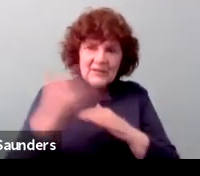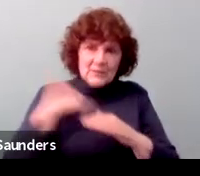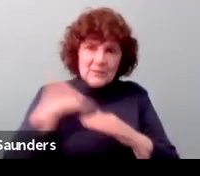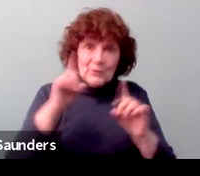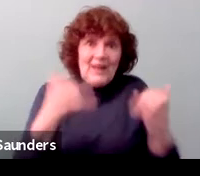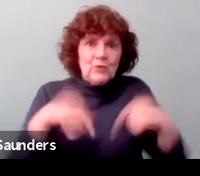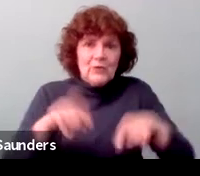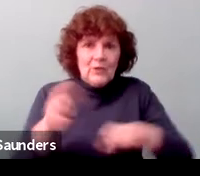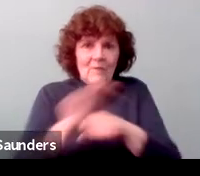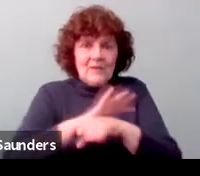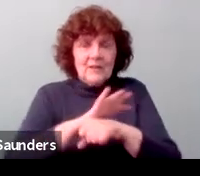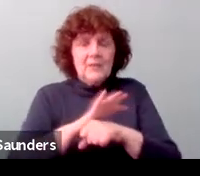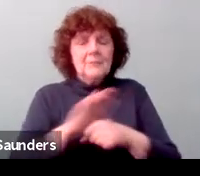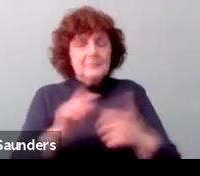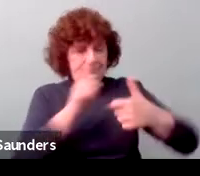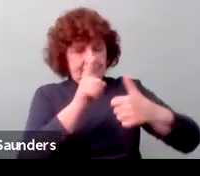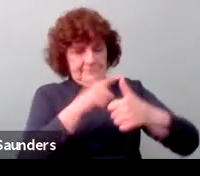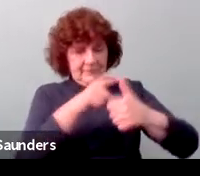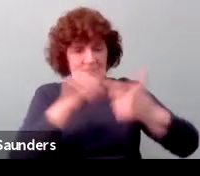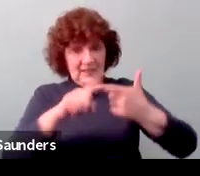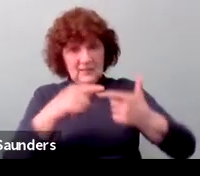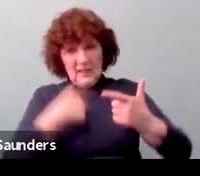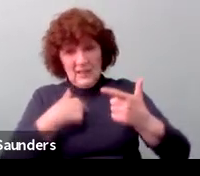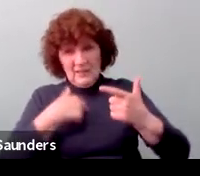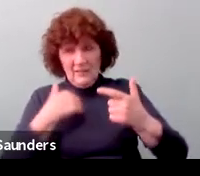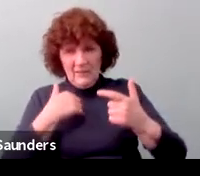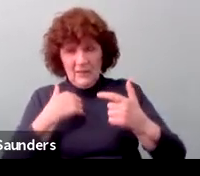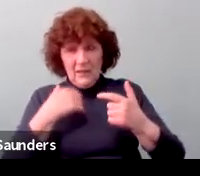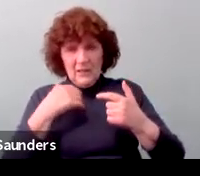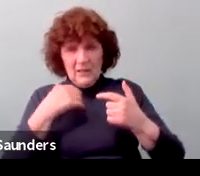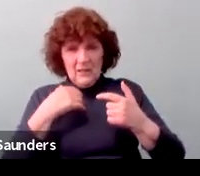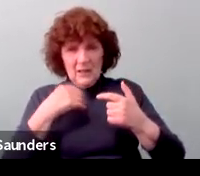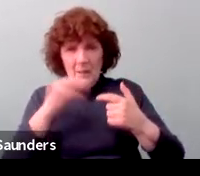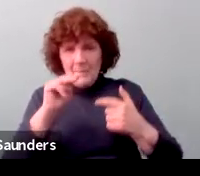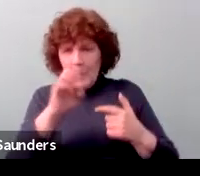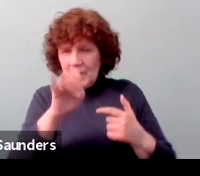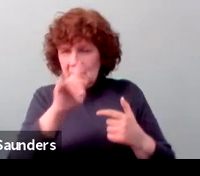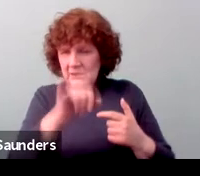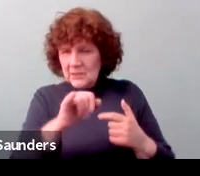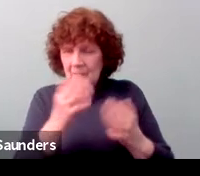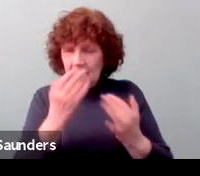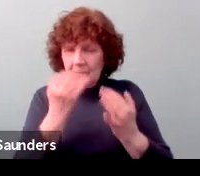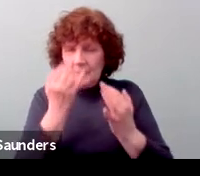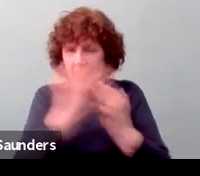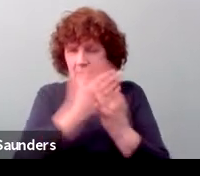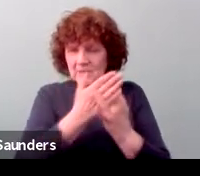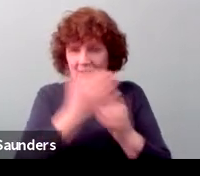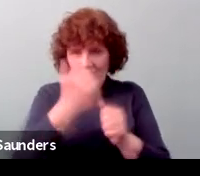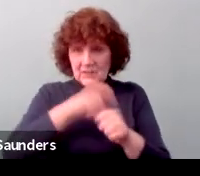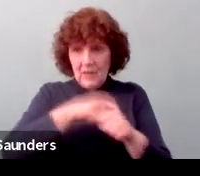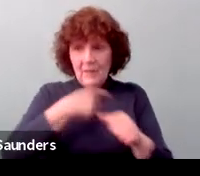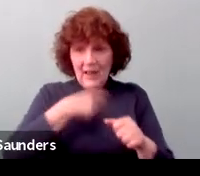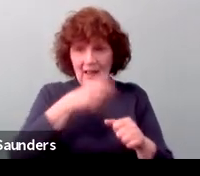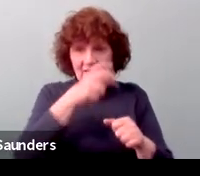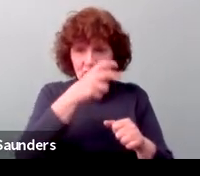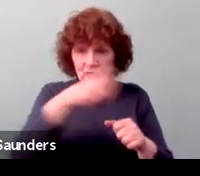that every time I need to travel somewhere, it's a bit of a challenge. But honestly, I'm on the low end of that. For